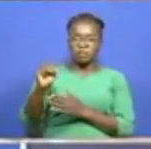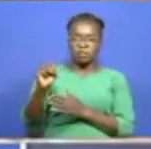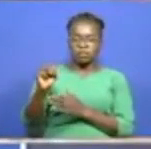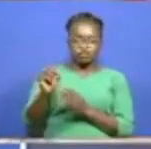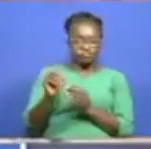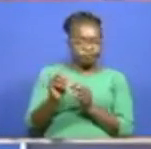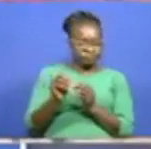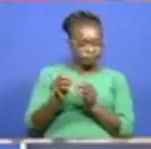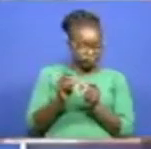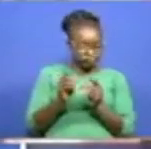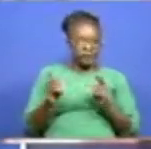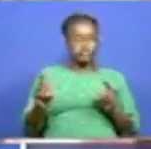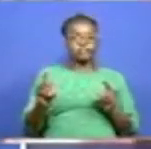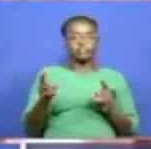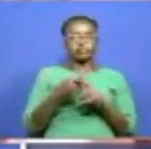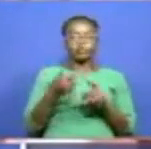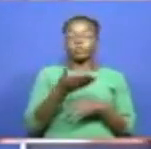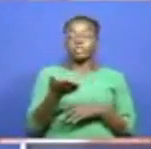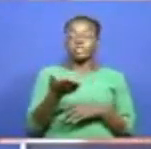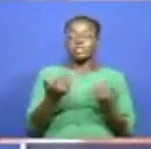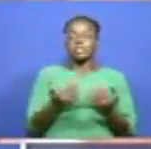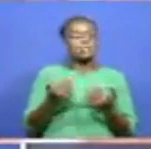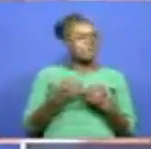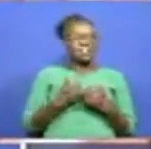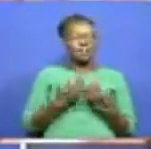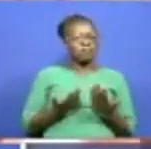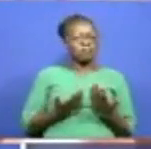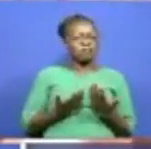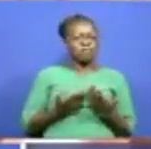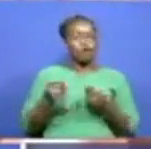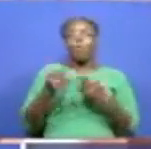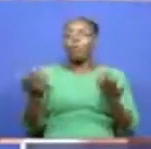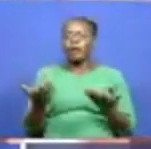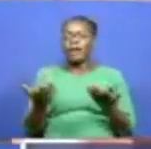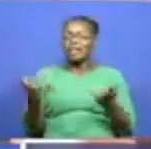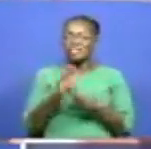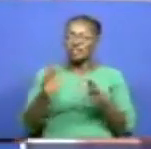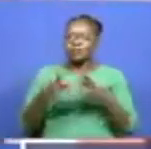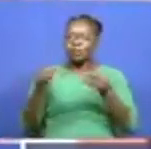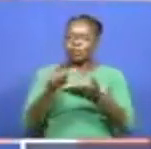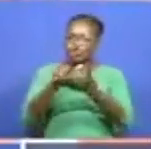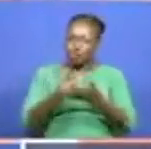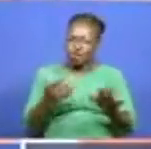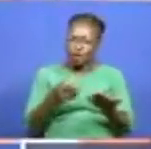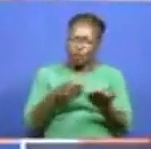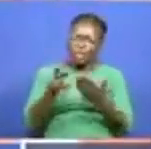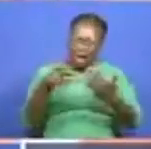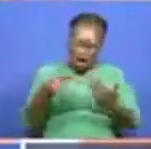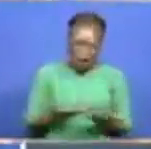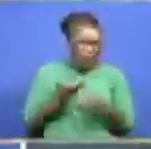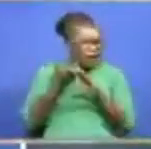the incident. Kuna watoto tunasomesha vijukuu, tutapeleka wapi ni mali imeenda. Tumeomba loan, sasa kulipa loan ni